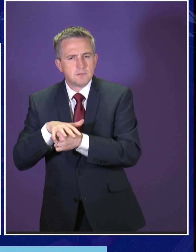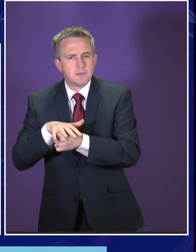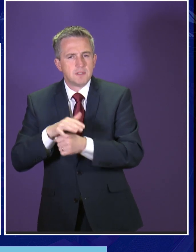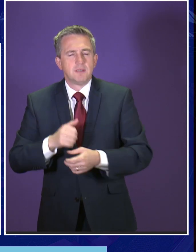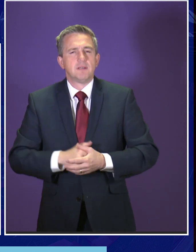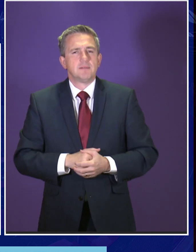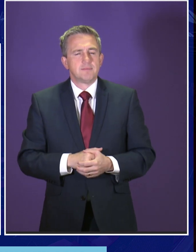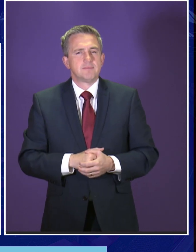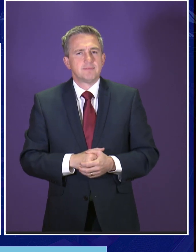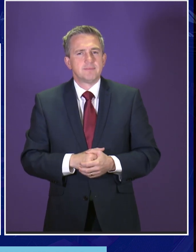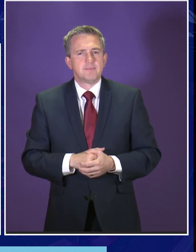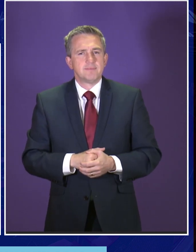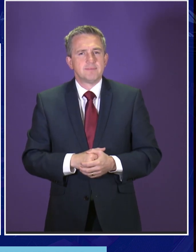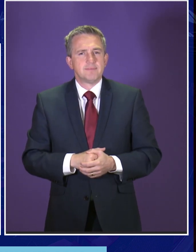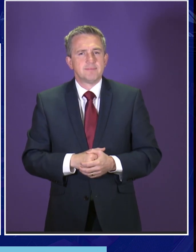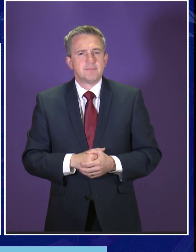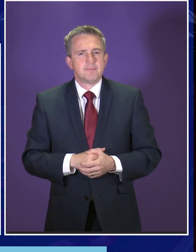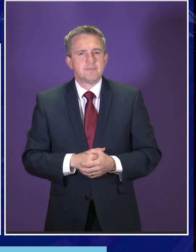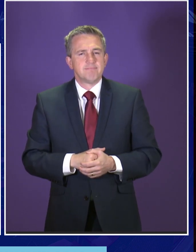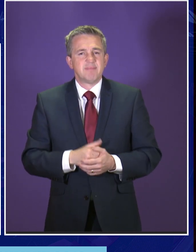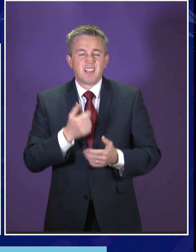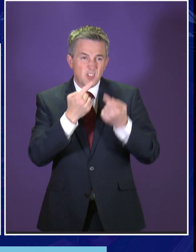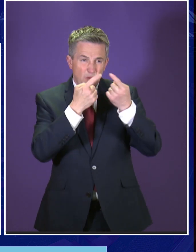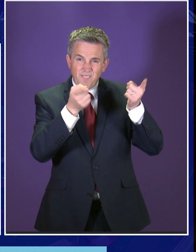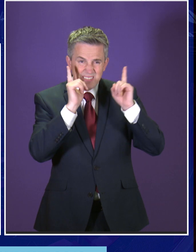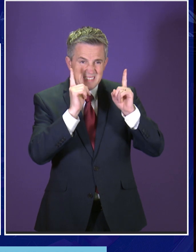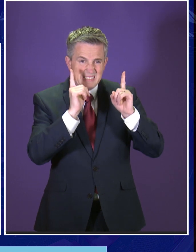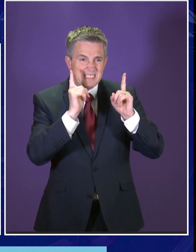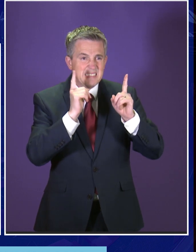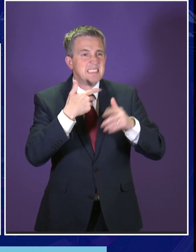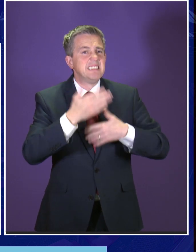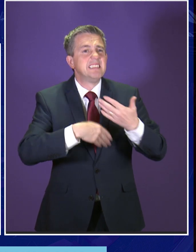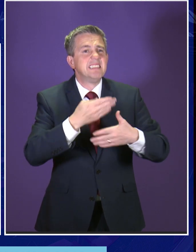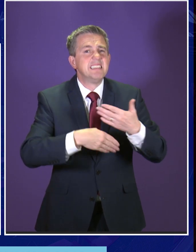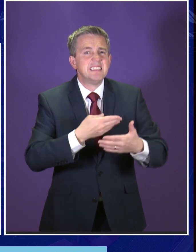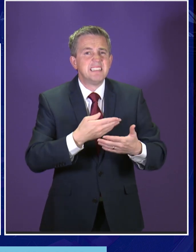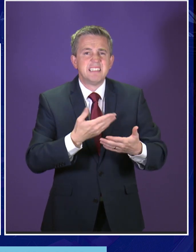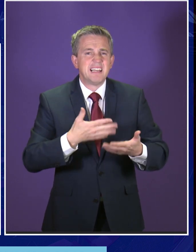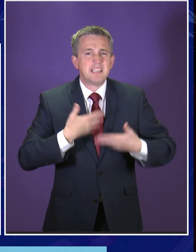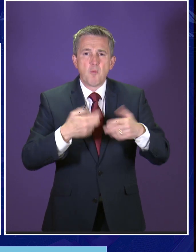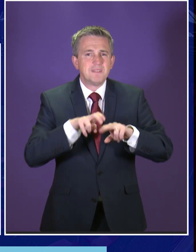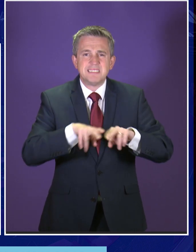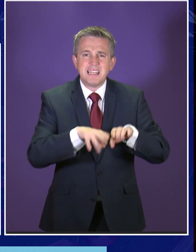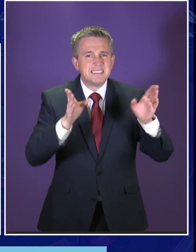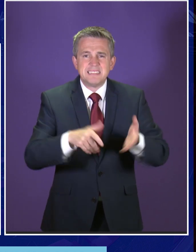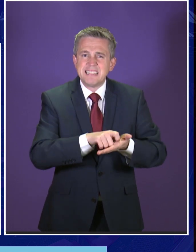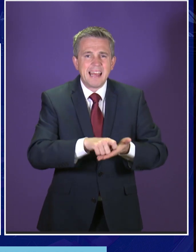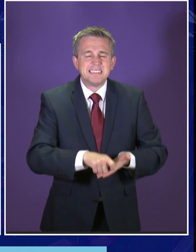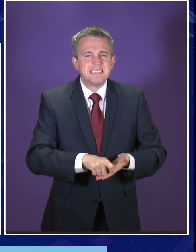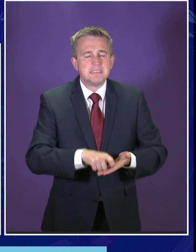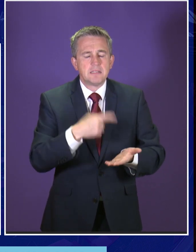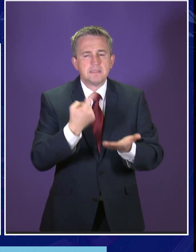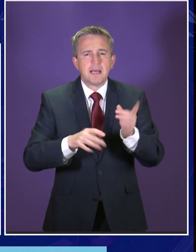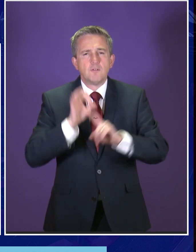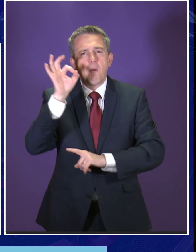sense, I also didn't want to continue with university with anything that had to be behind a desk. So I